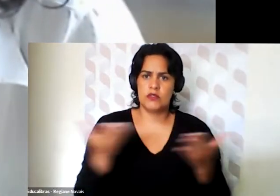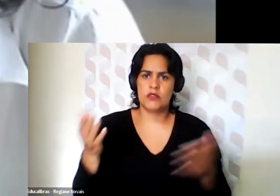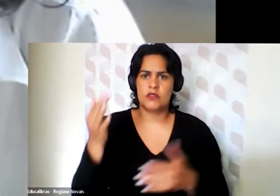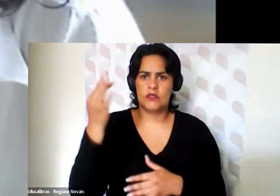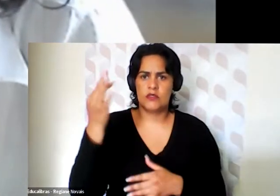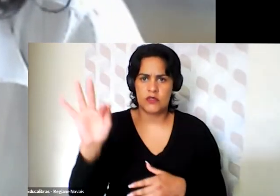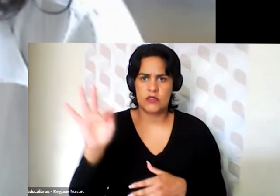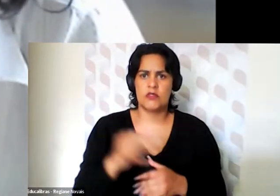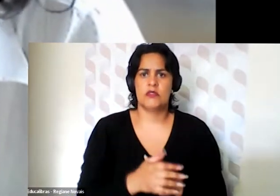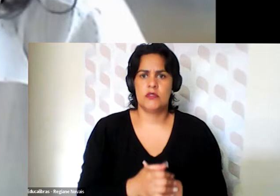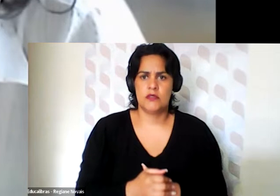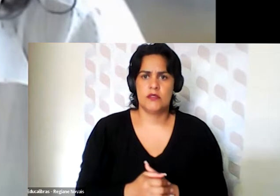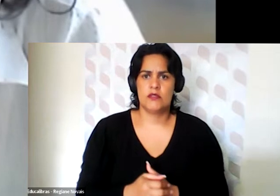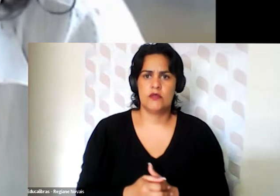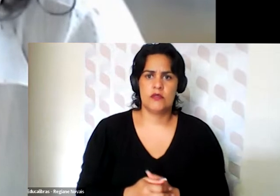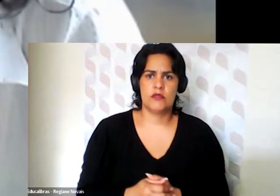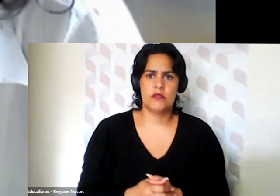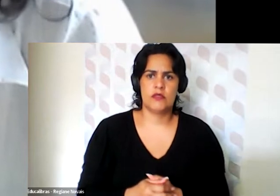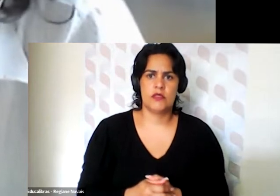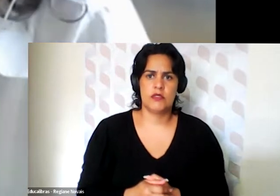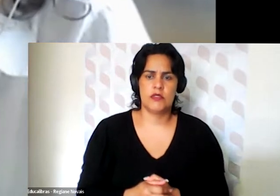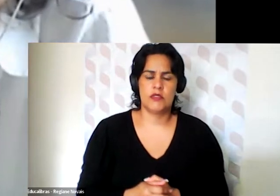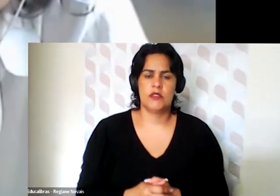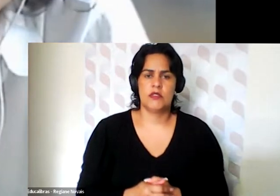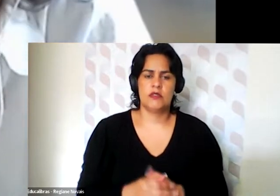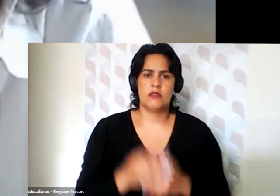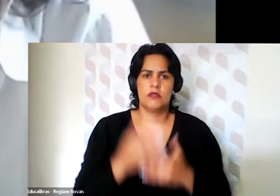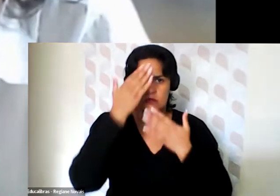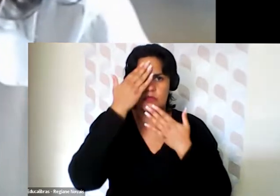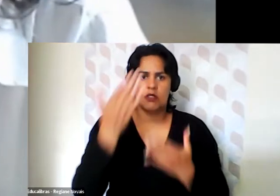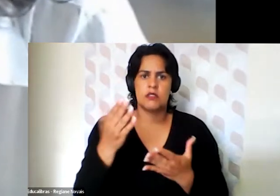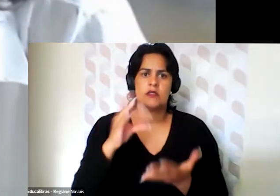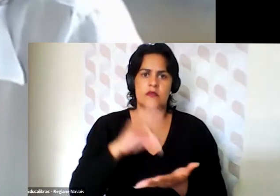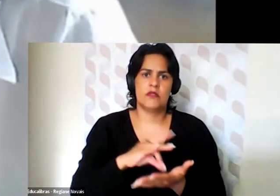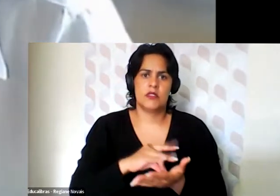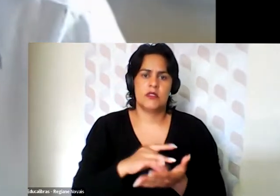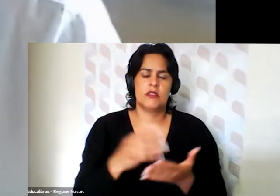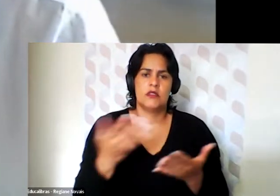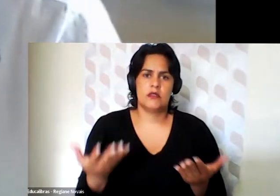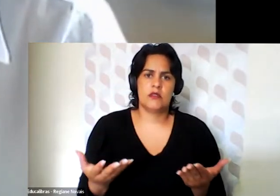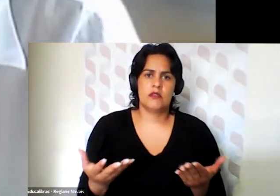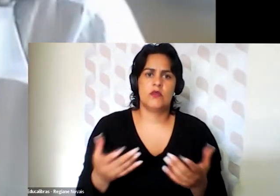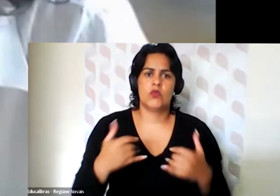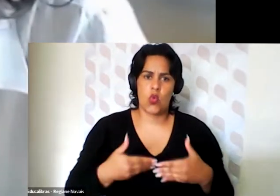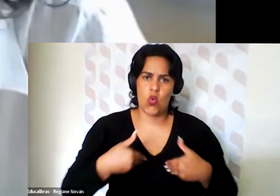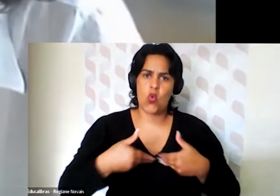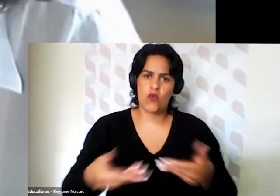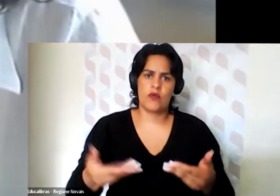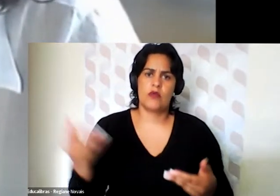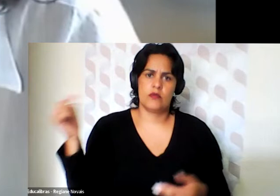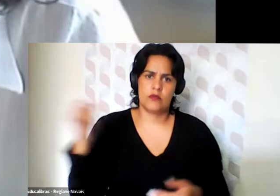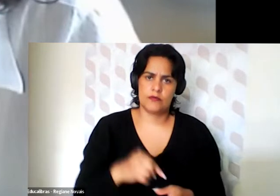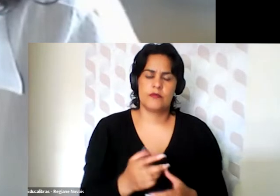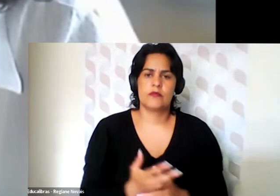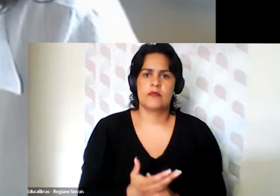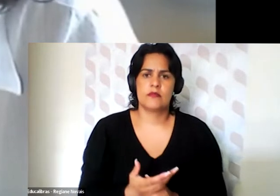address a few issues before the OECD Ministerial Council that shall discuss the principles and roadmaps that